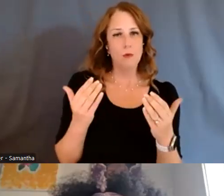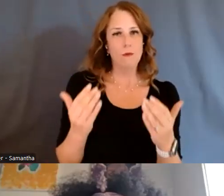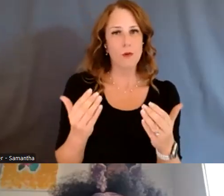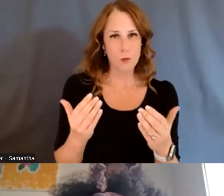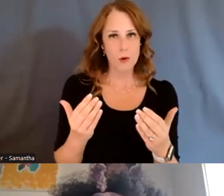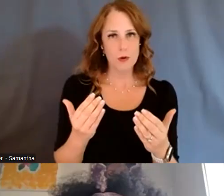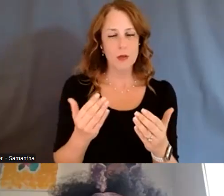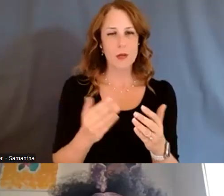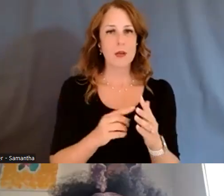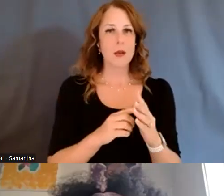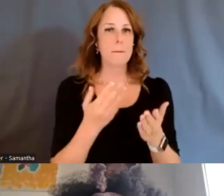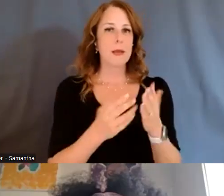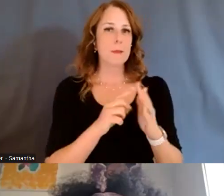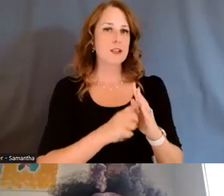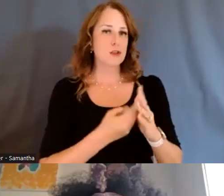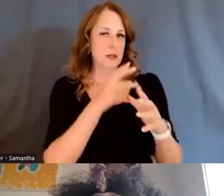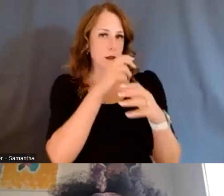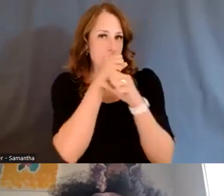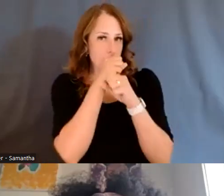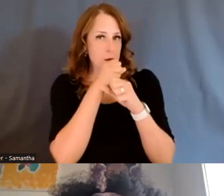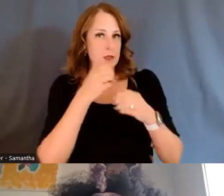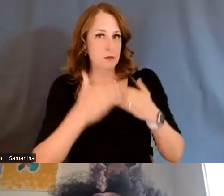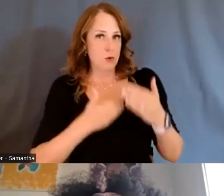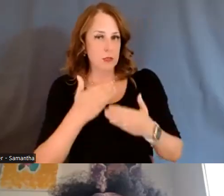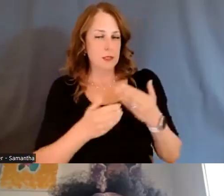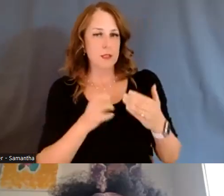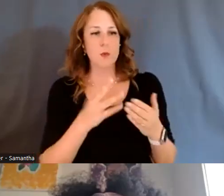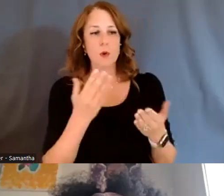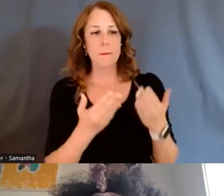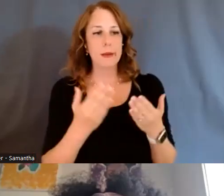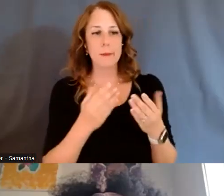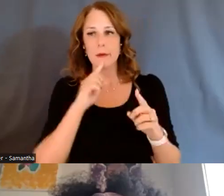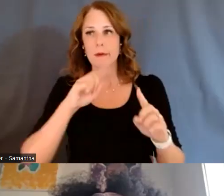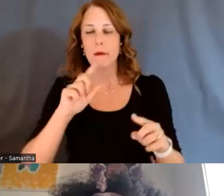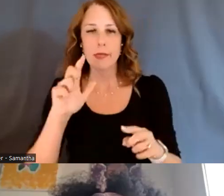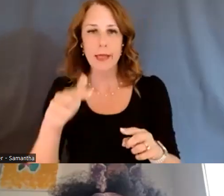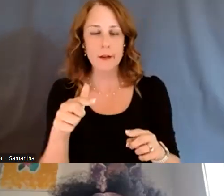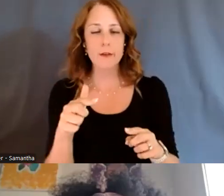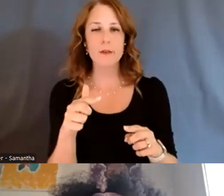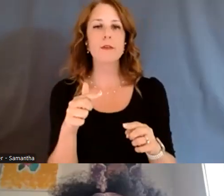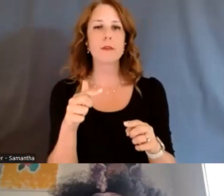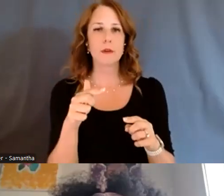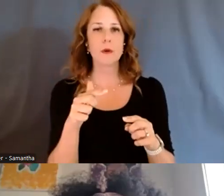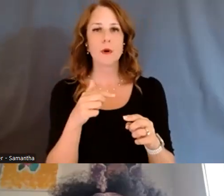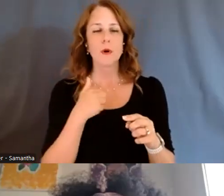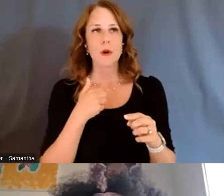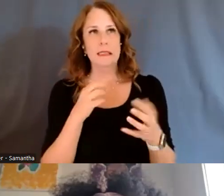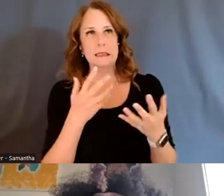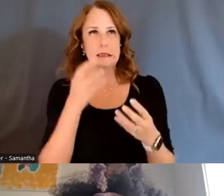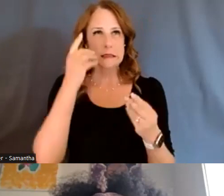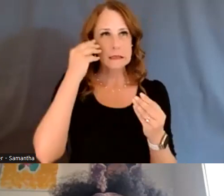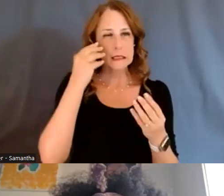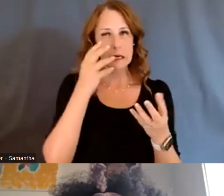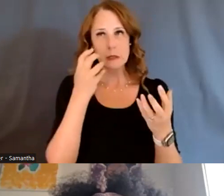the process as a Jane Doe or coming forward later or having second thoughts about the case. Then we'll